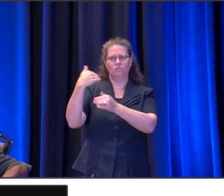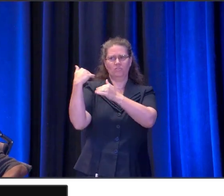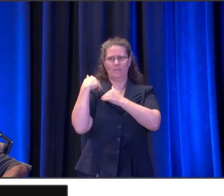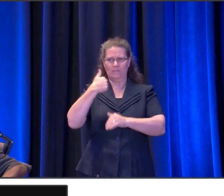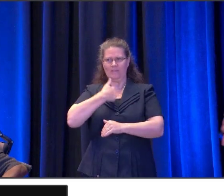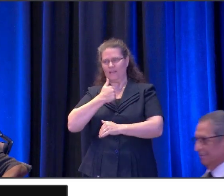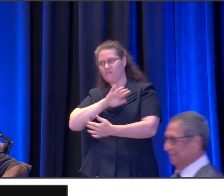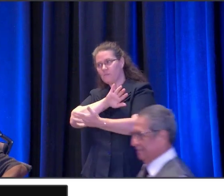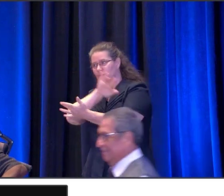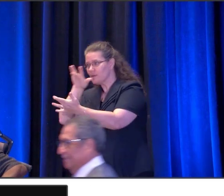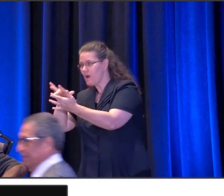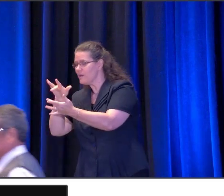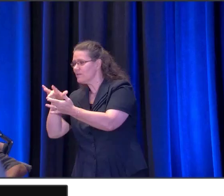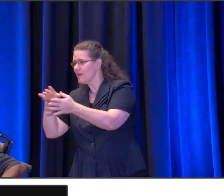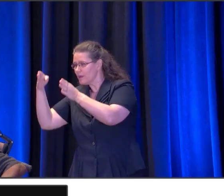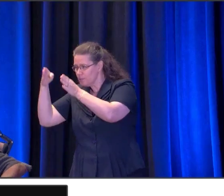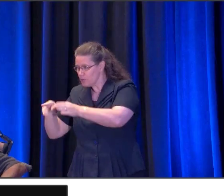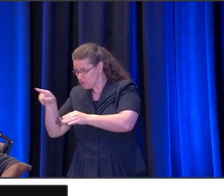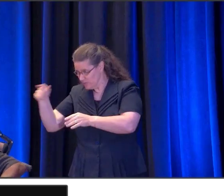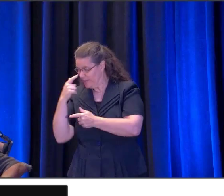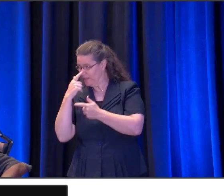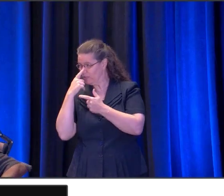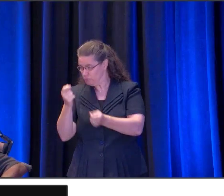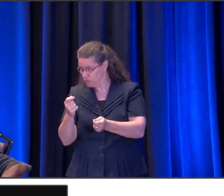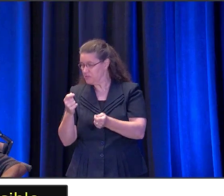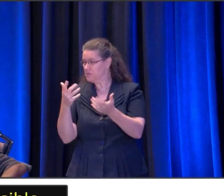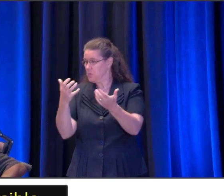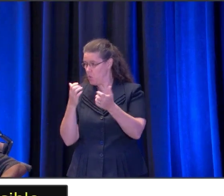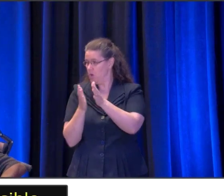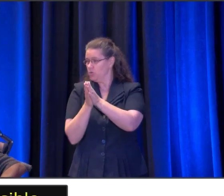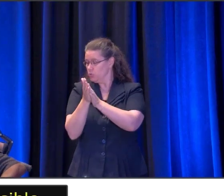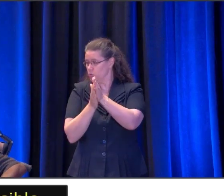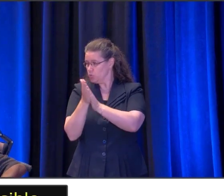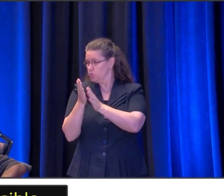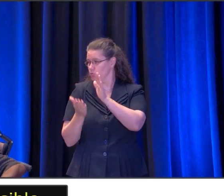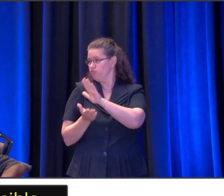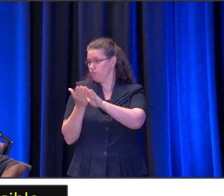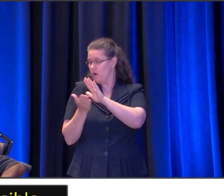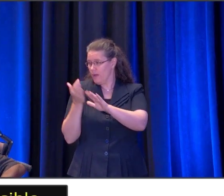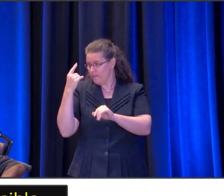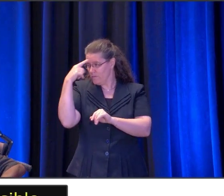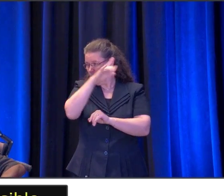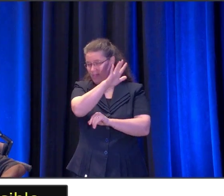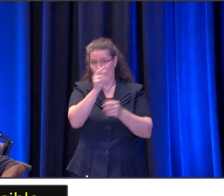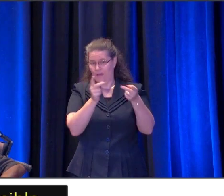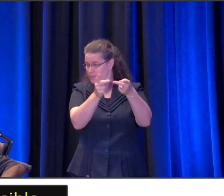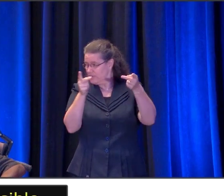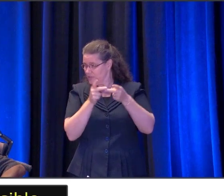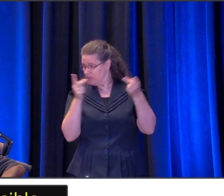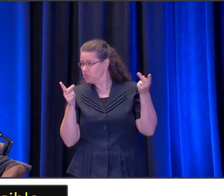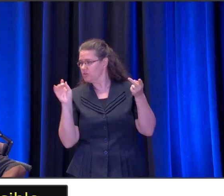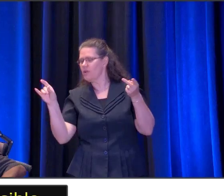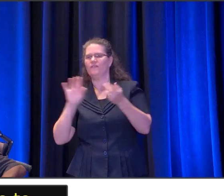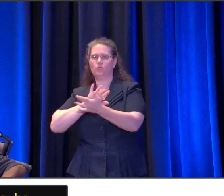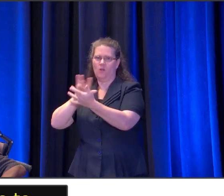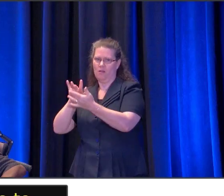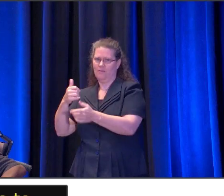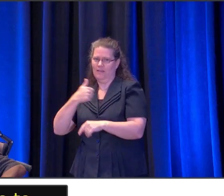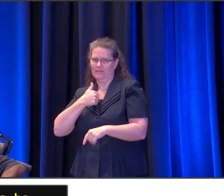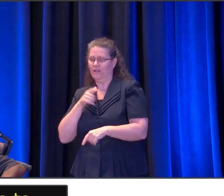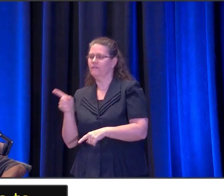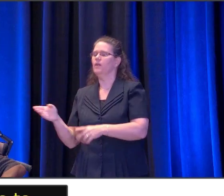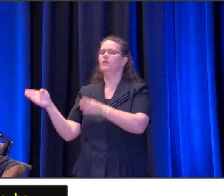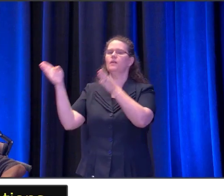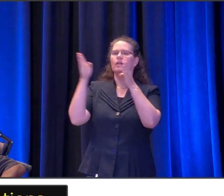nominee to confirm their interests and qualifications for running. Next, the announcement